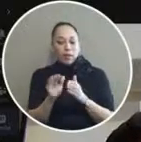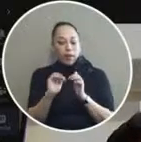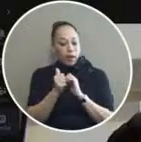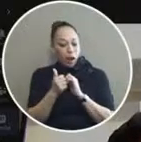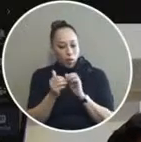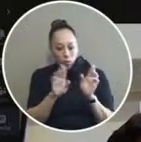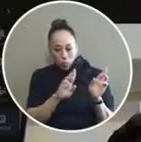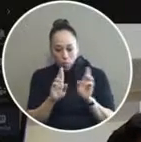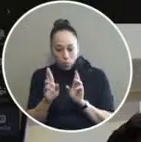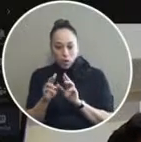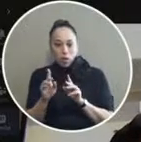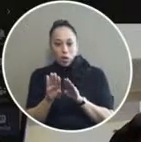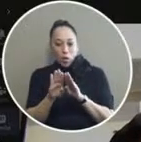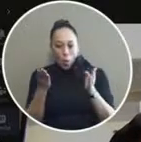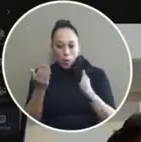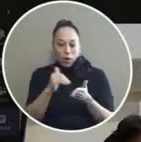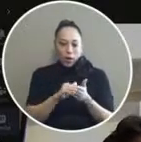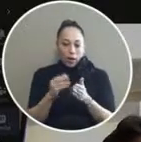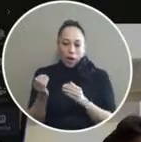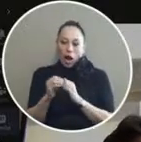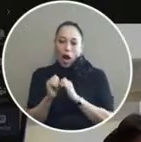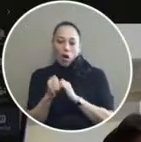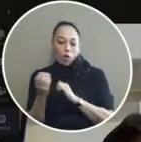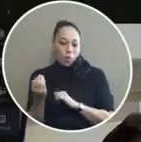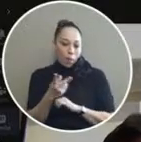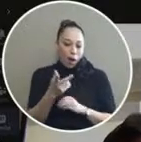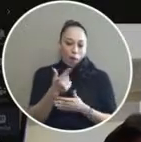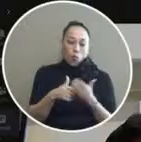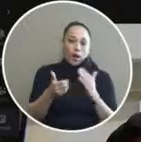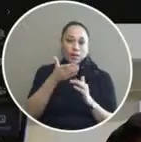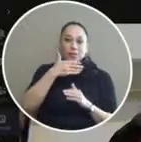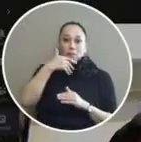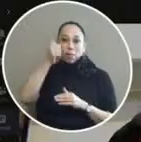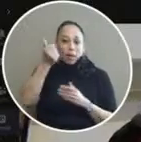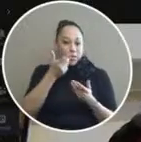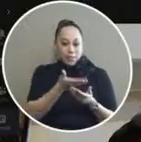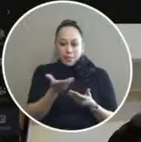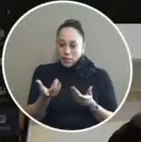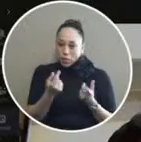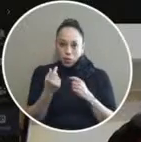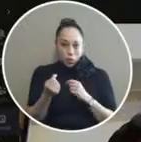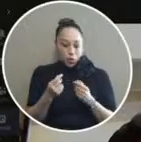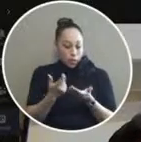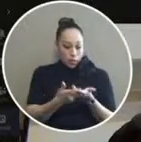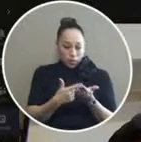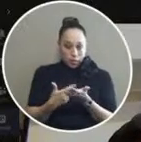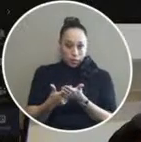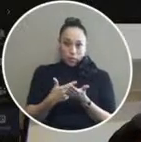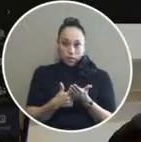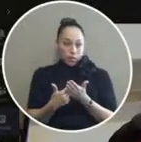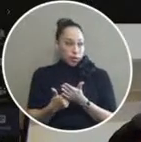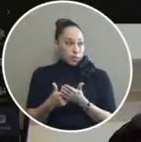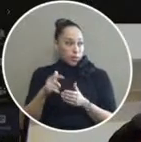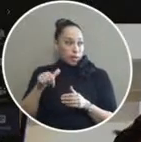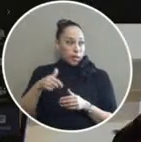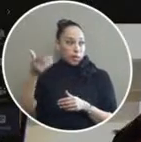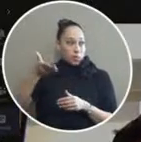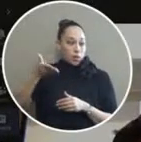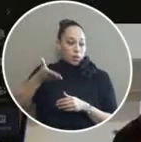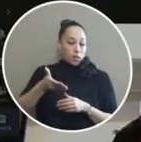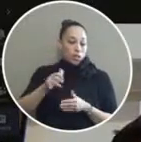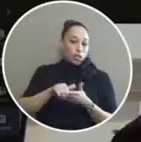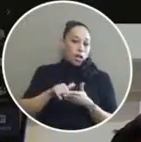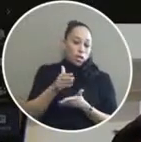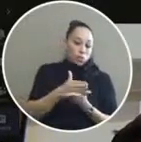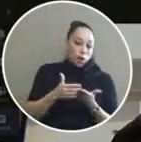prepare them for reopening and how do we get back and what are the best practices. So as they discussed in various parts of the presentation today, that's